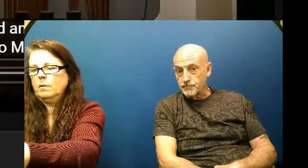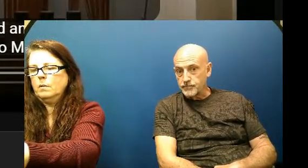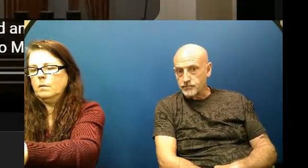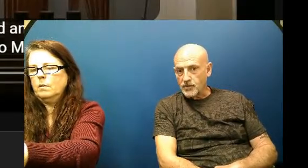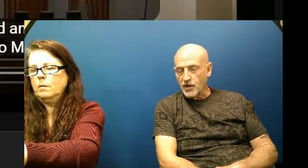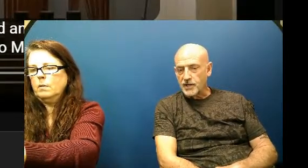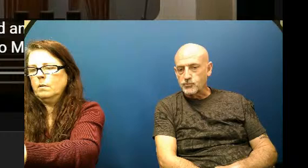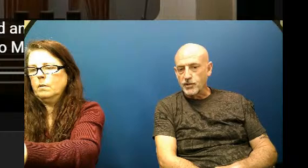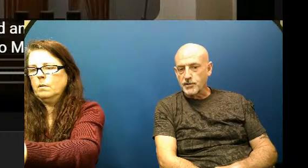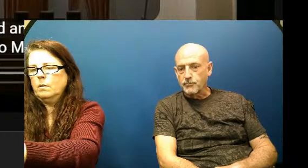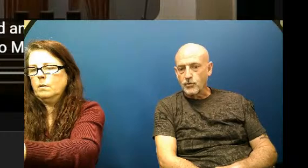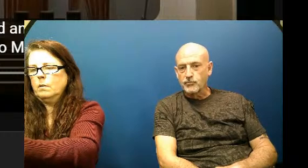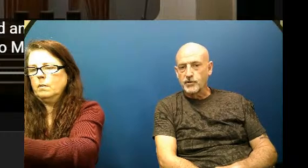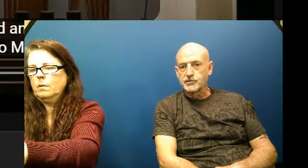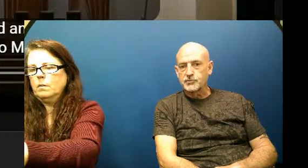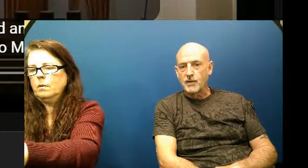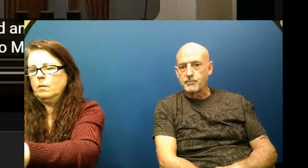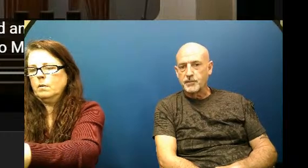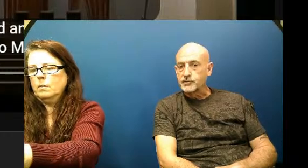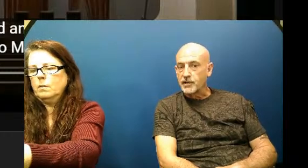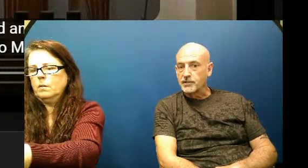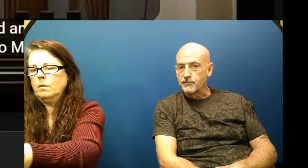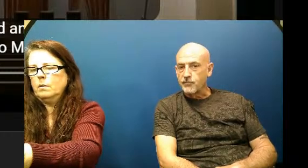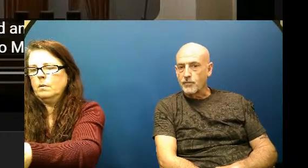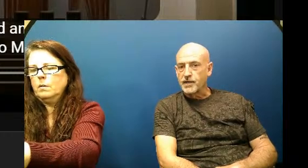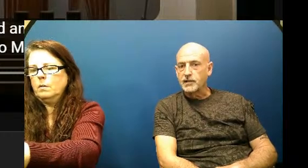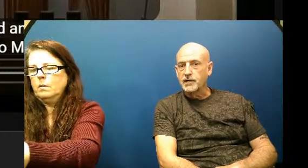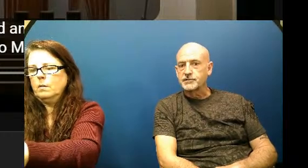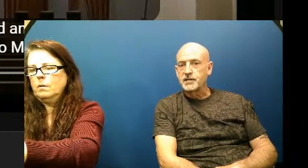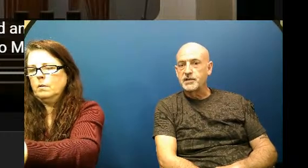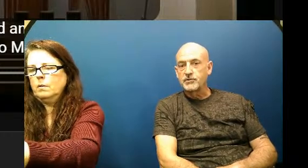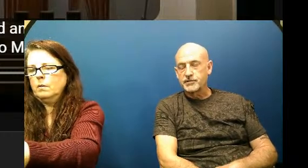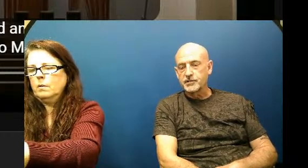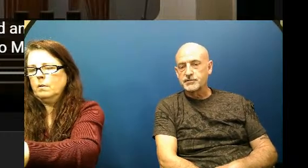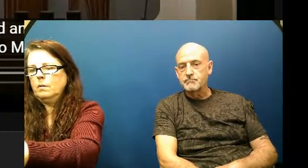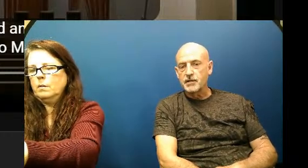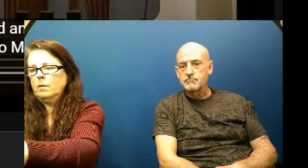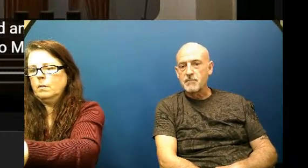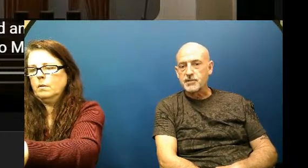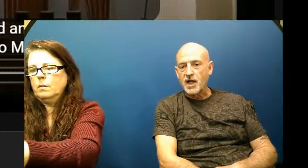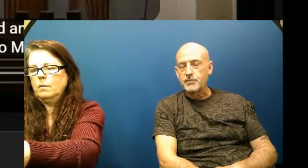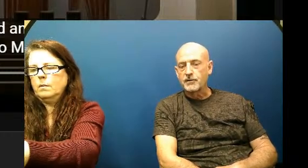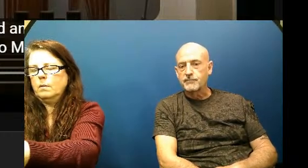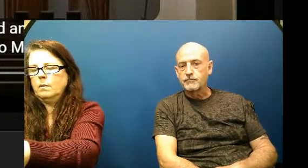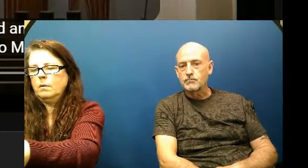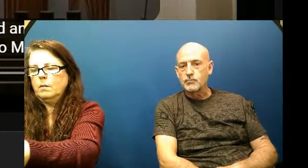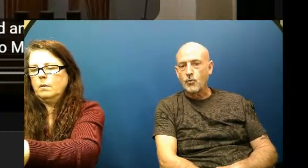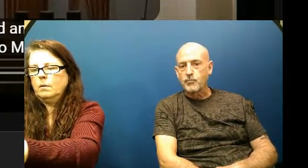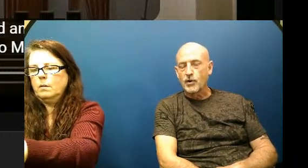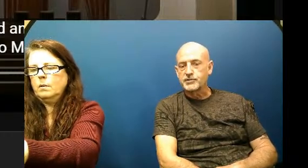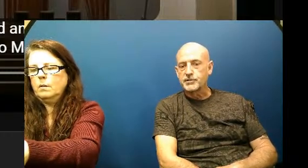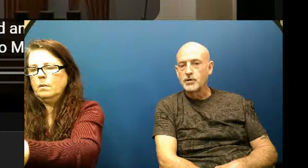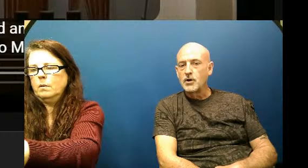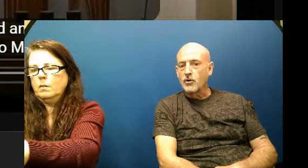judgment. That's one of the important reasons why people tell you to form an LLC, which is a type of corporation, or an